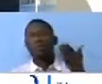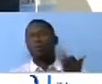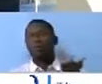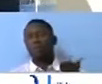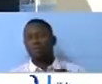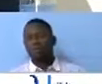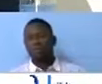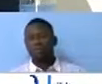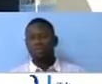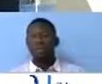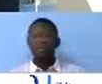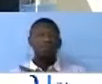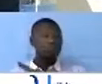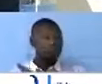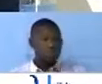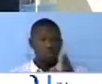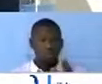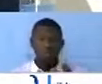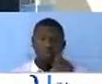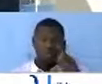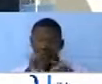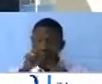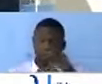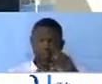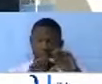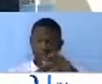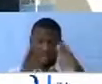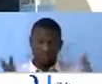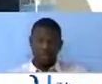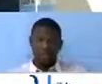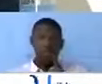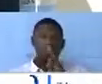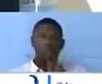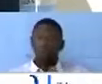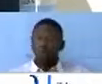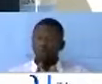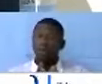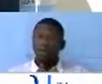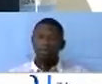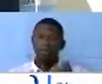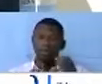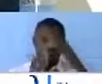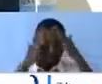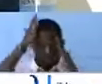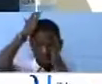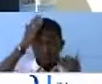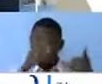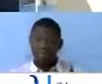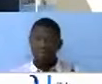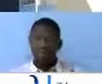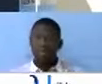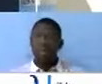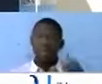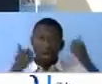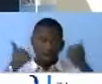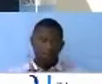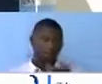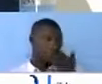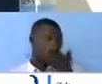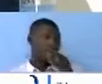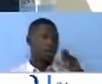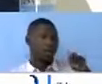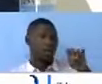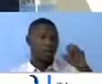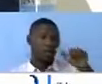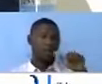There's no panel. Ben panel. That was led by military. Bo xamne military ñoko jité. That was held at the NIA. Nga xamne ñu ko don